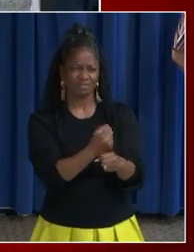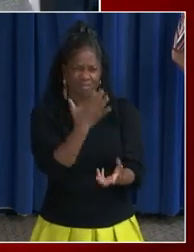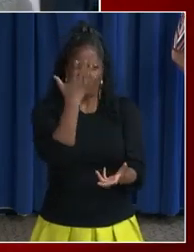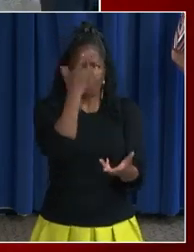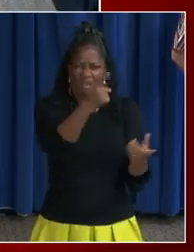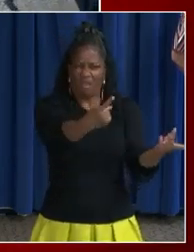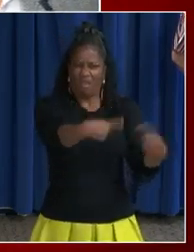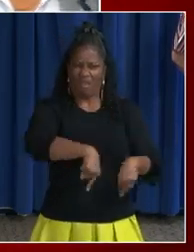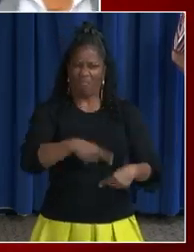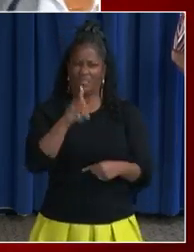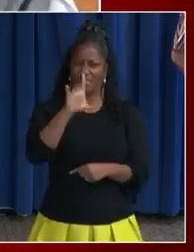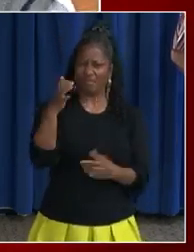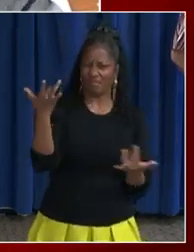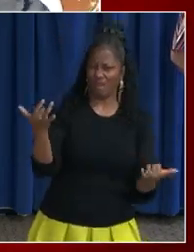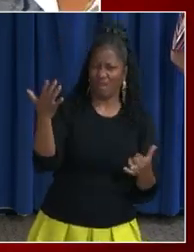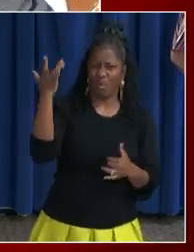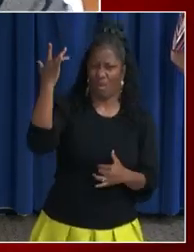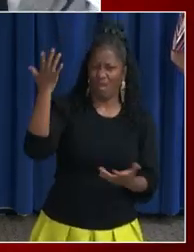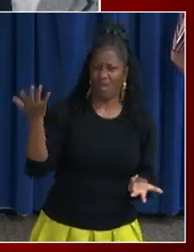to DC now?